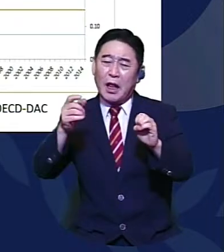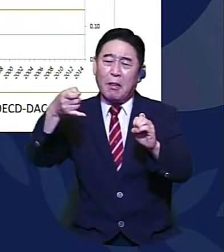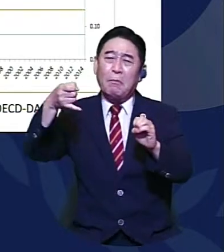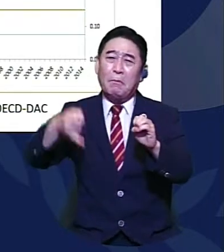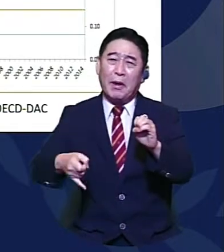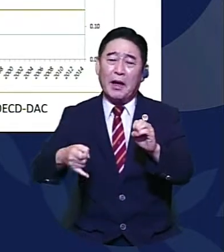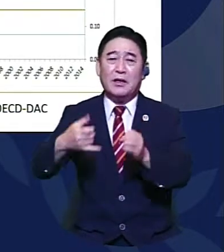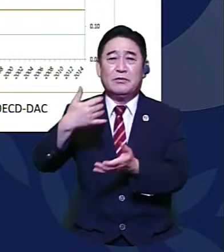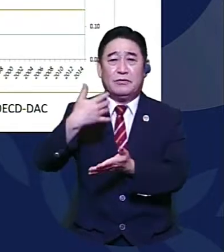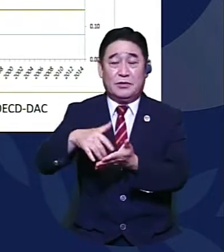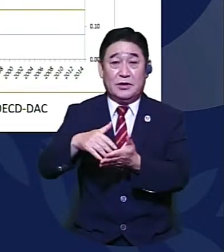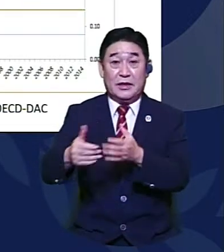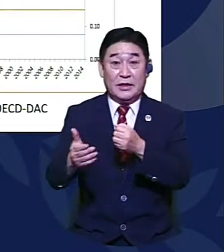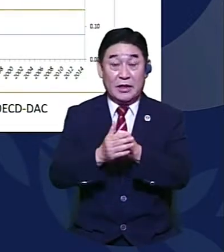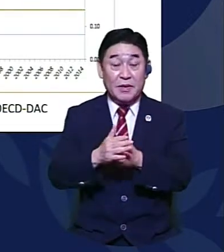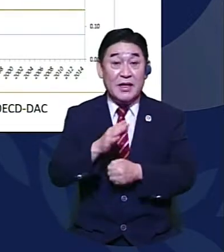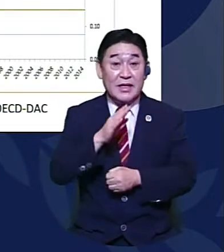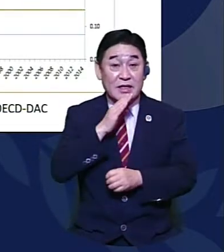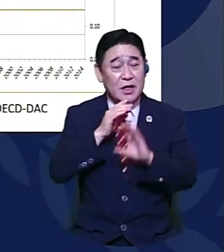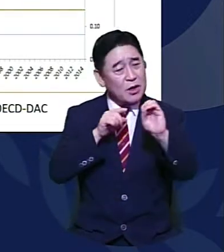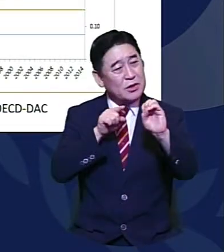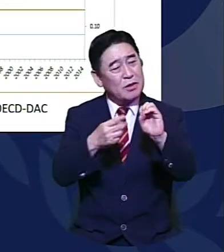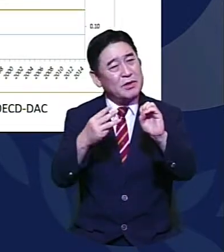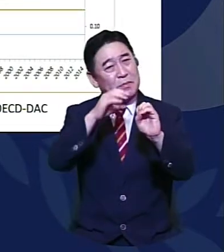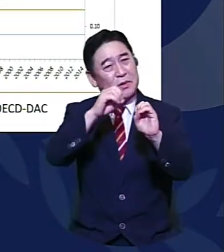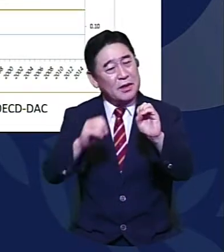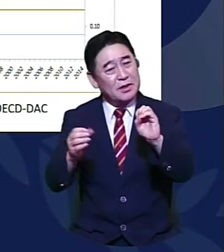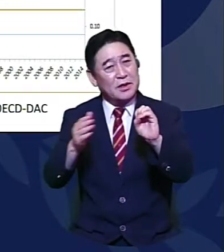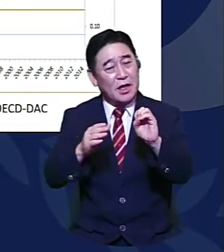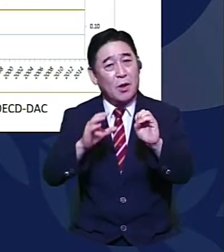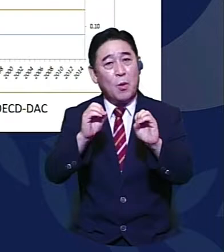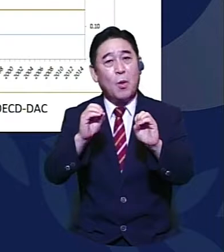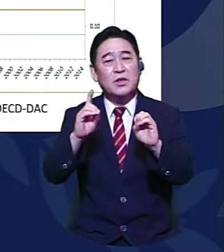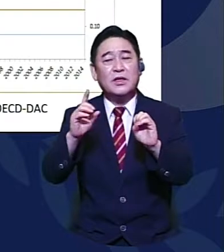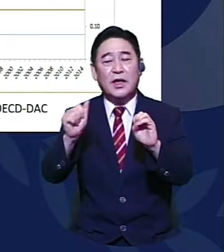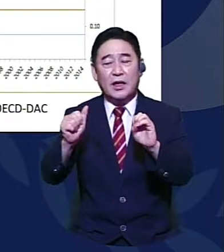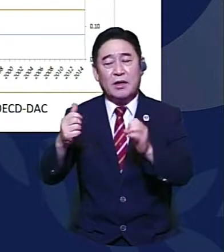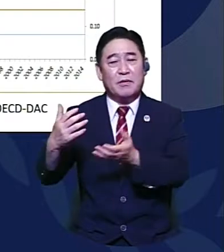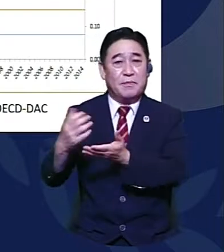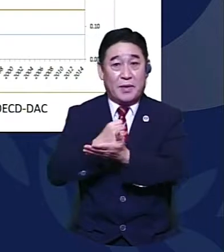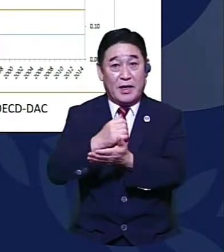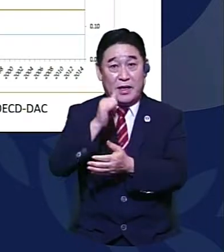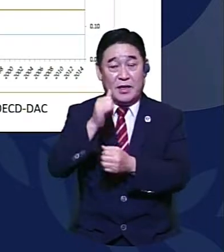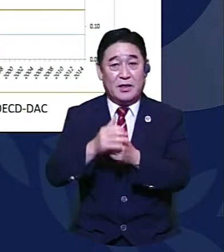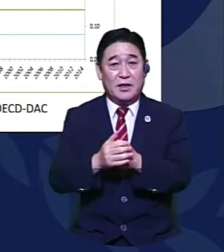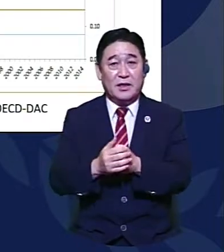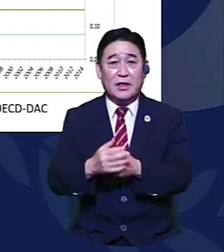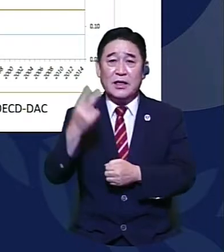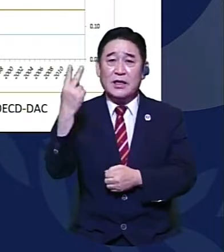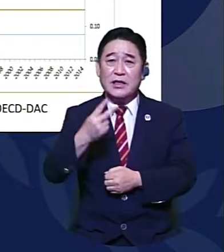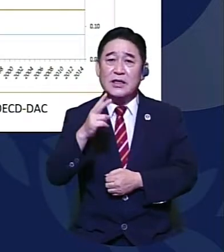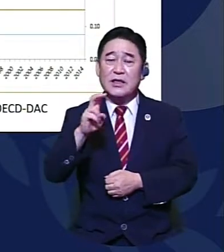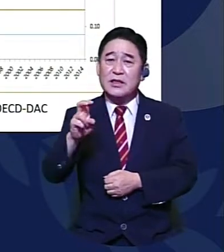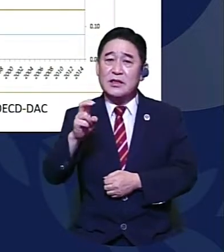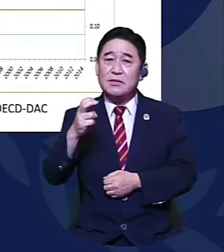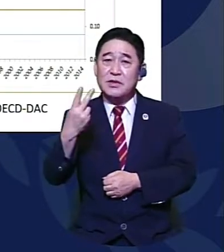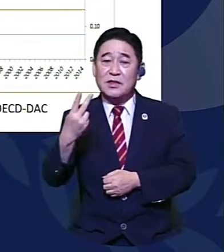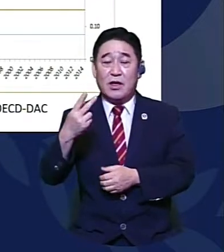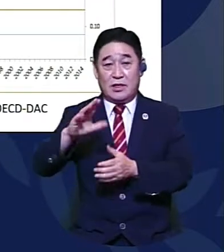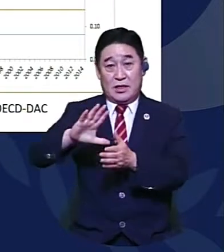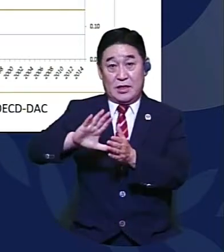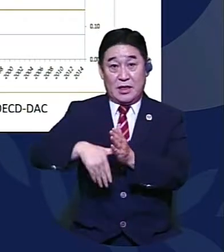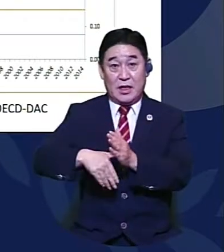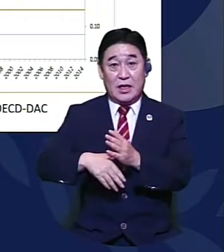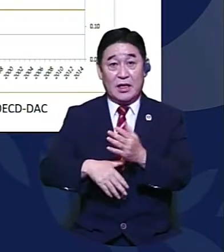how much money the world spent on COVID recovery in 2020, some $14 trillion was